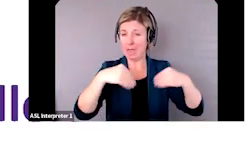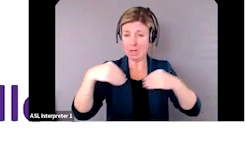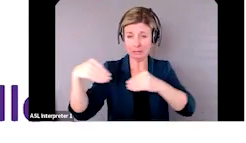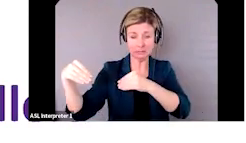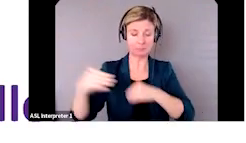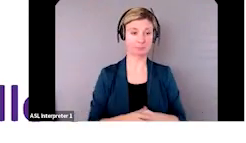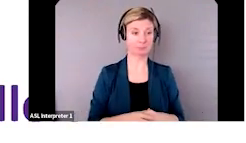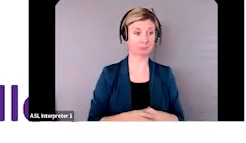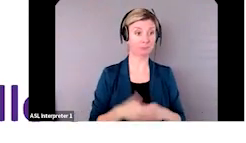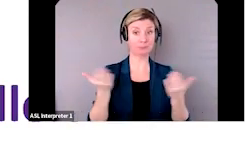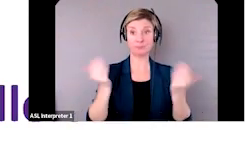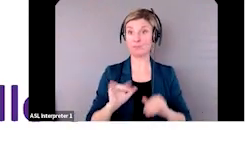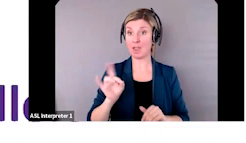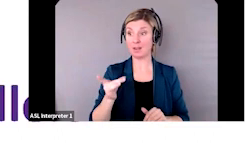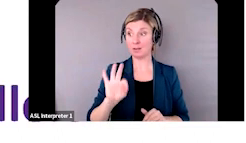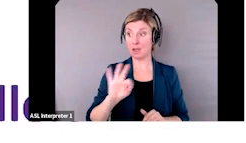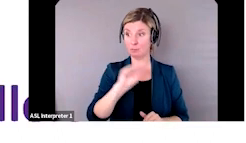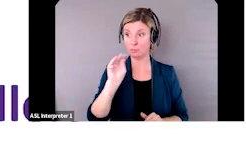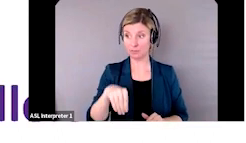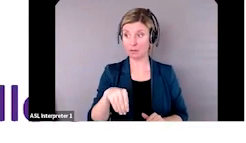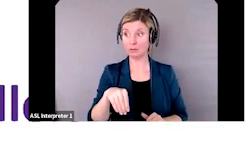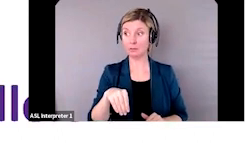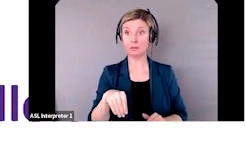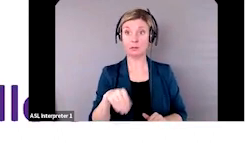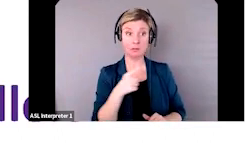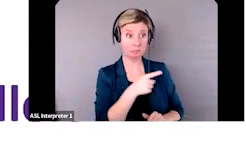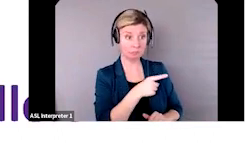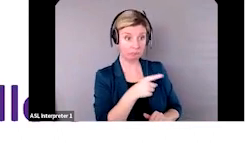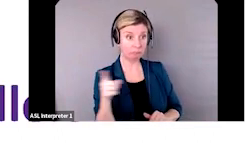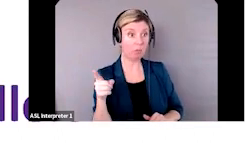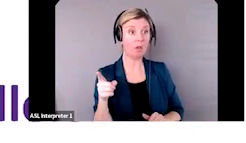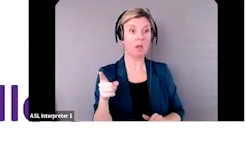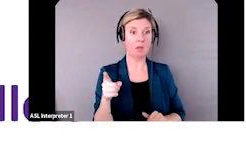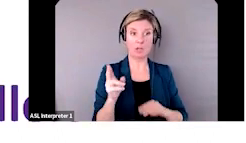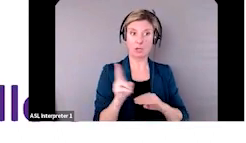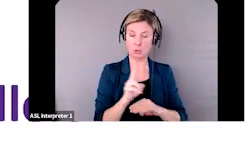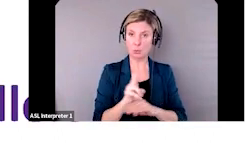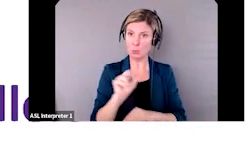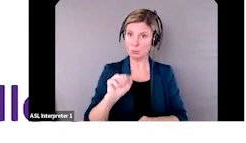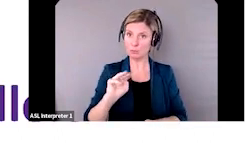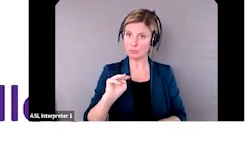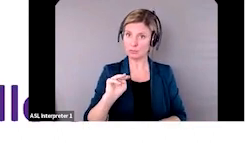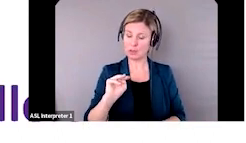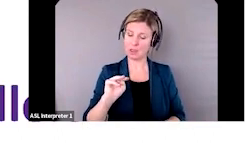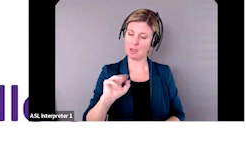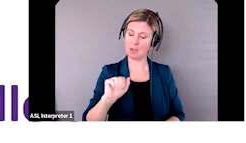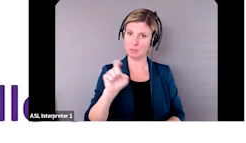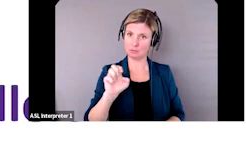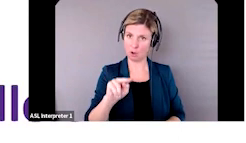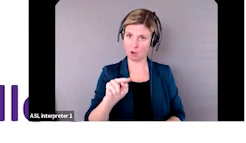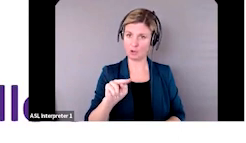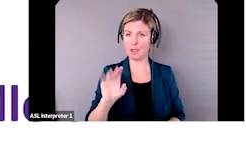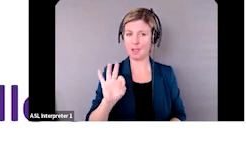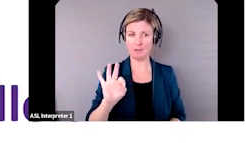89% of sellers are using Amazon fulfilled by Amazon services. And what that means is anyone